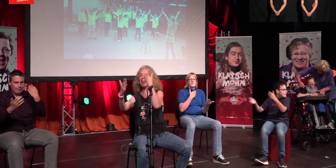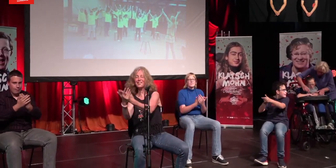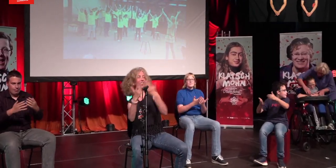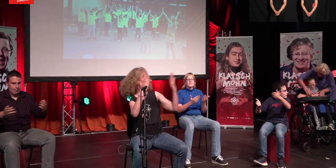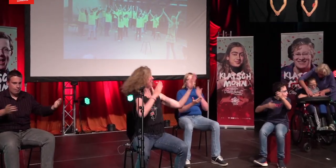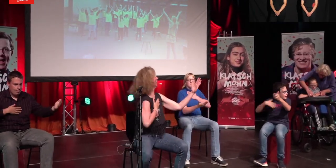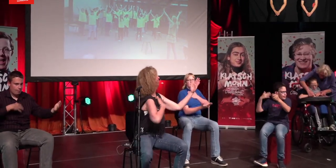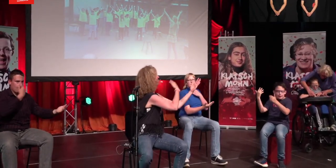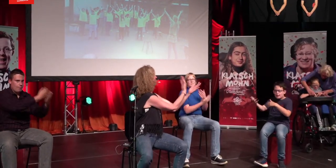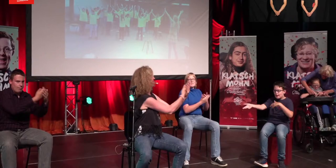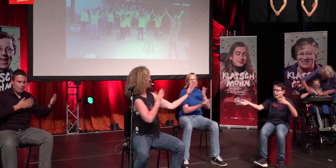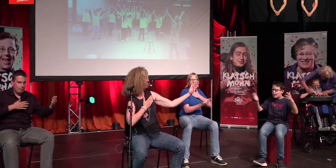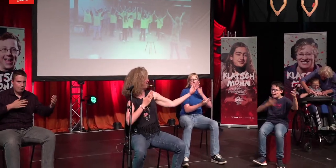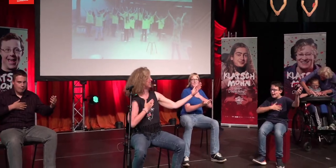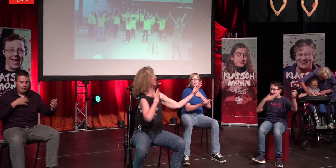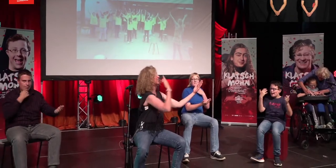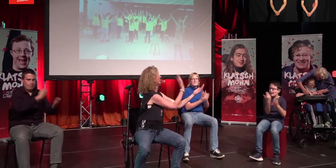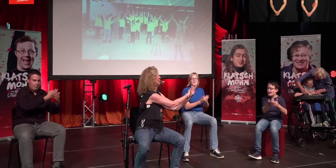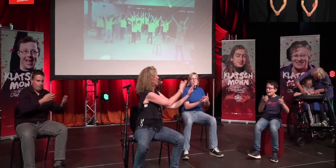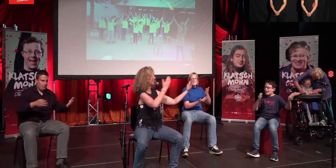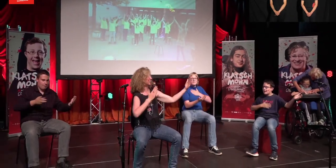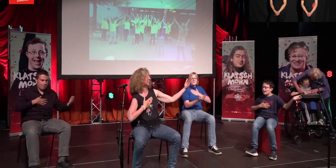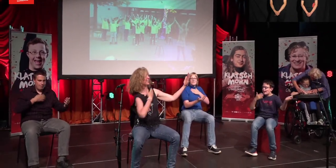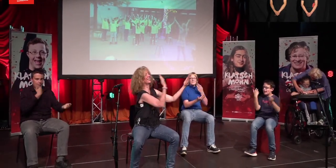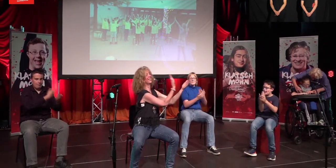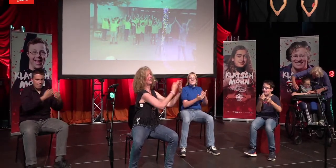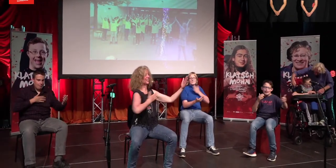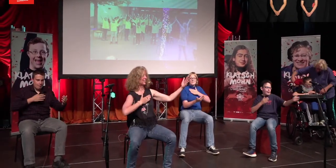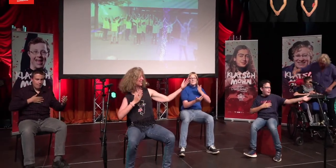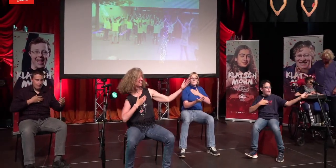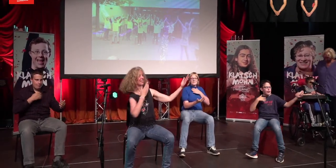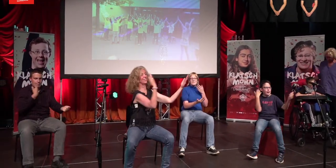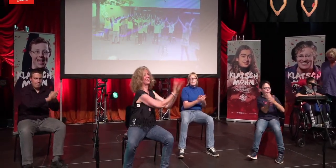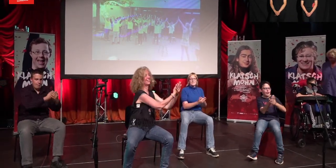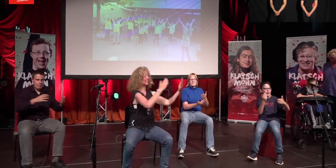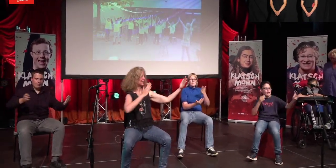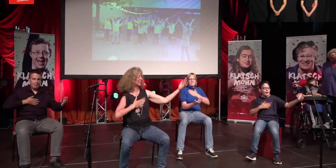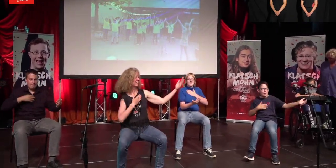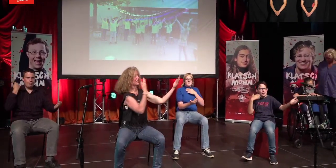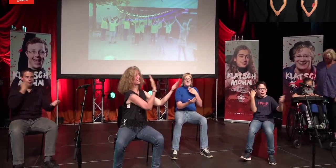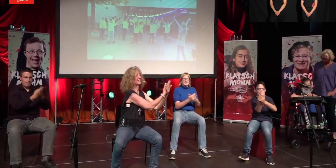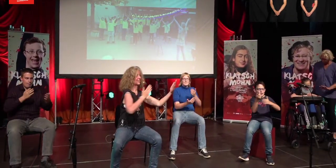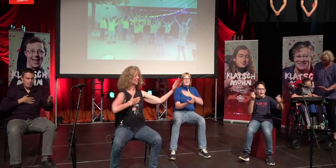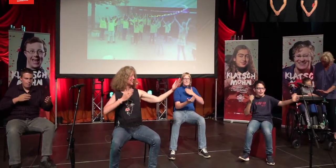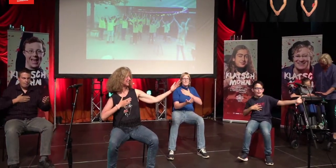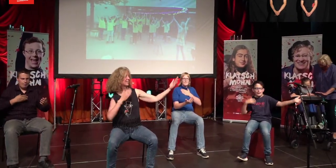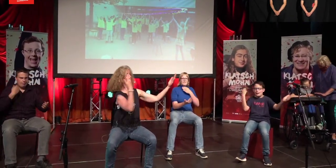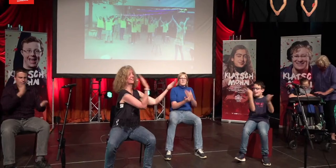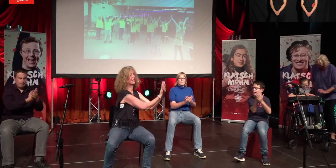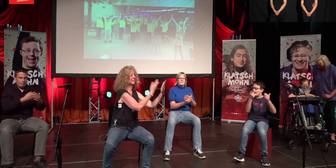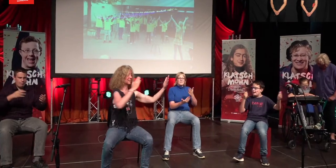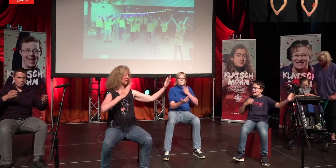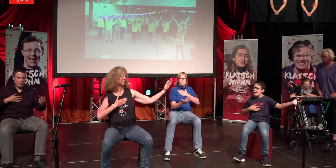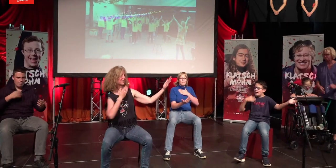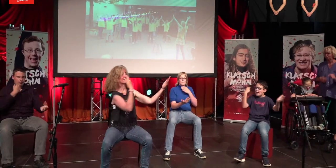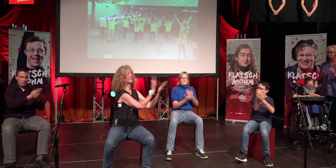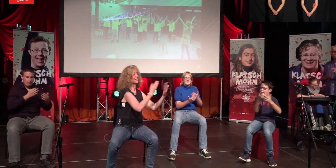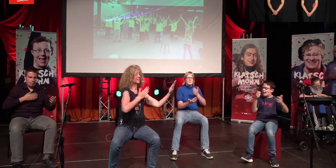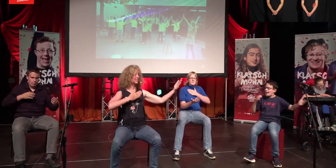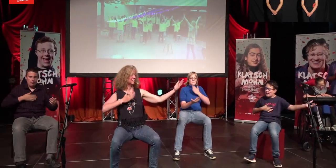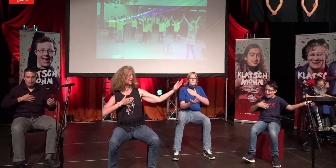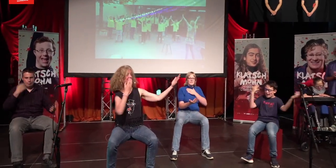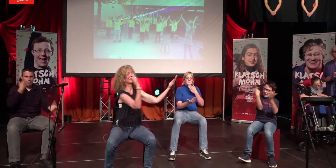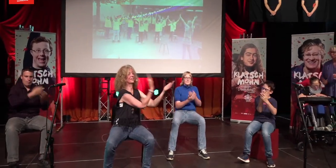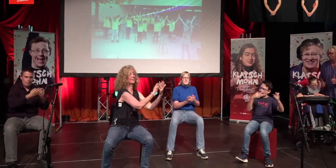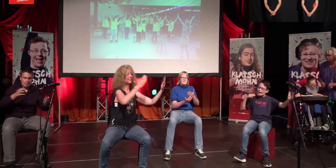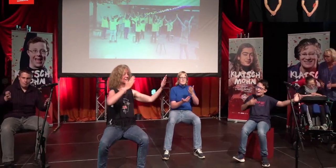Andere Seite. I build a home and wait for someone to tear it down. Then pack it up in boxes, head for